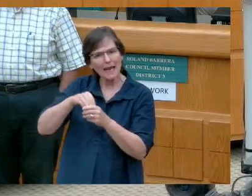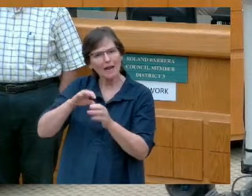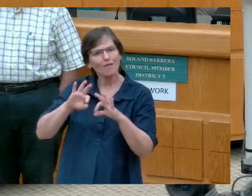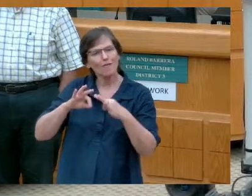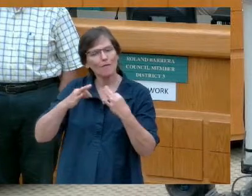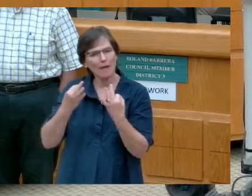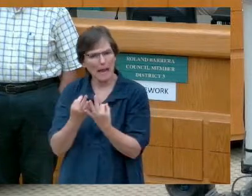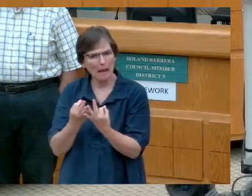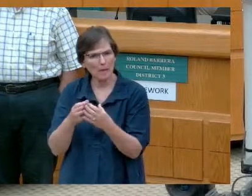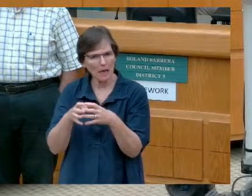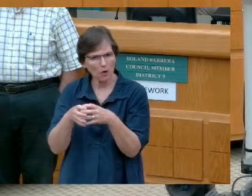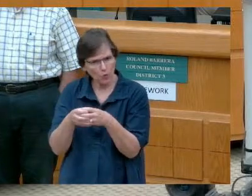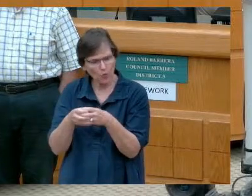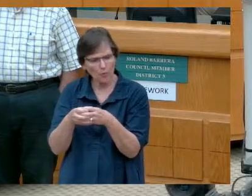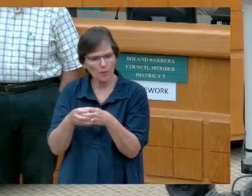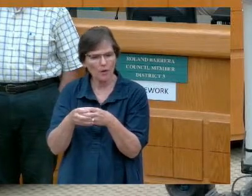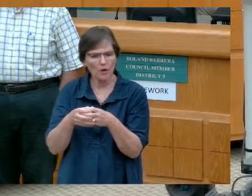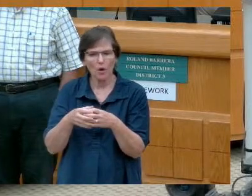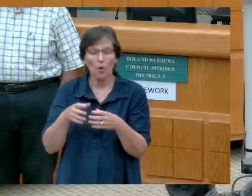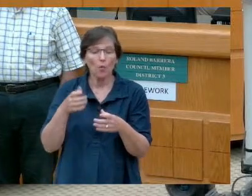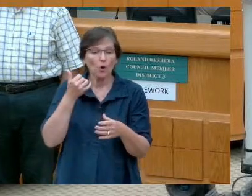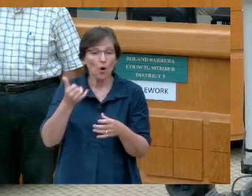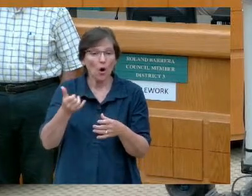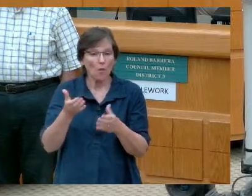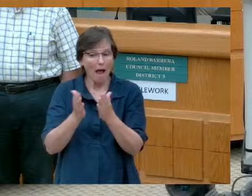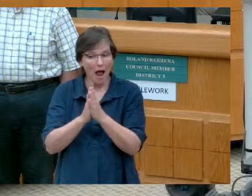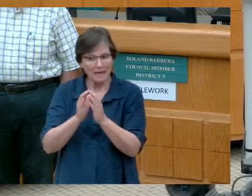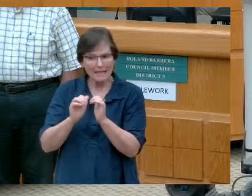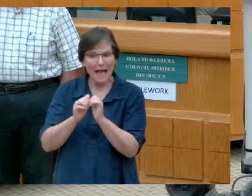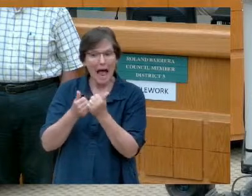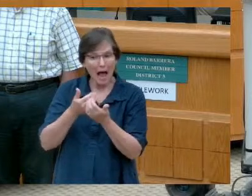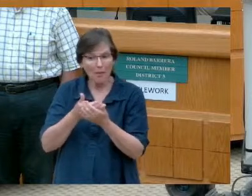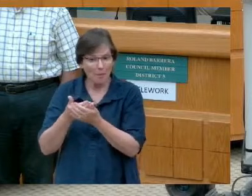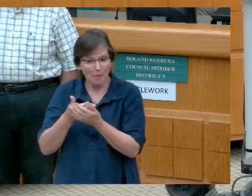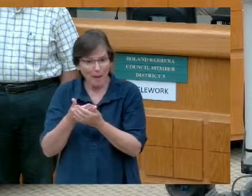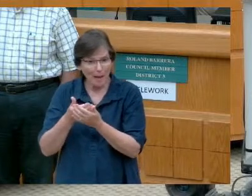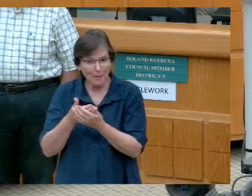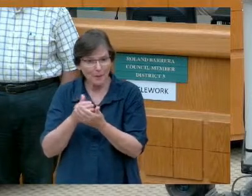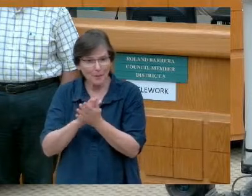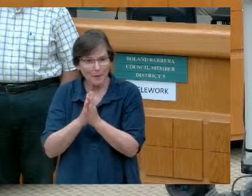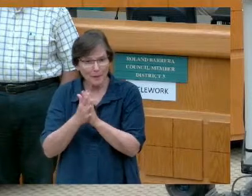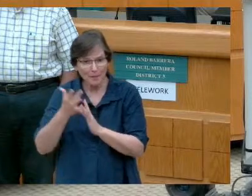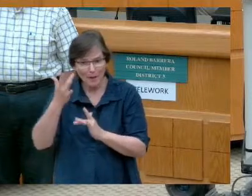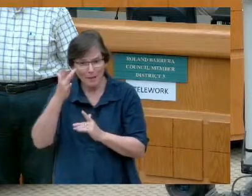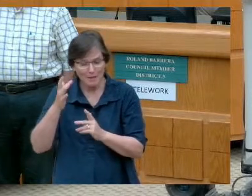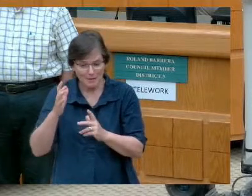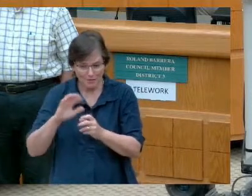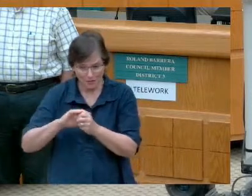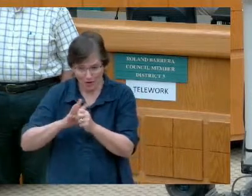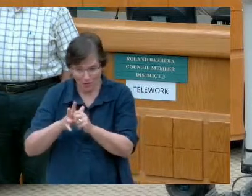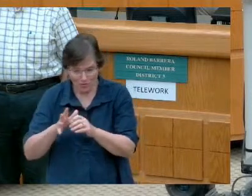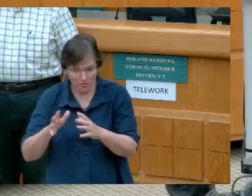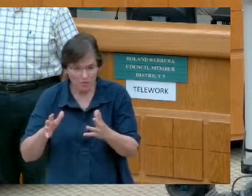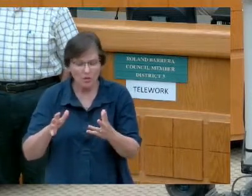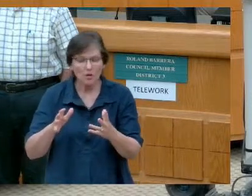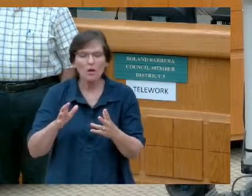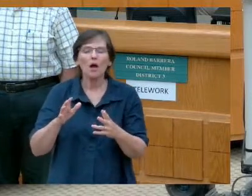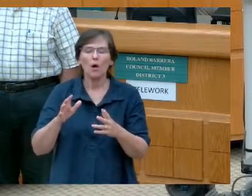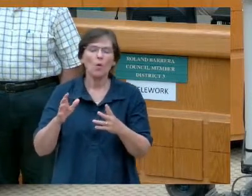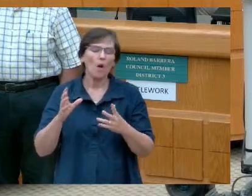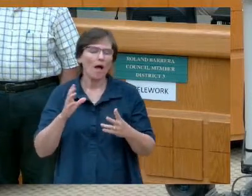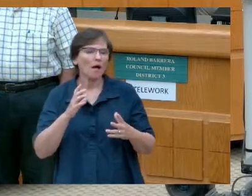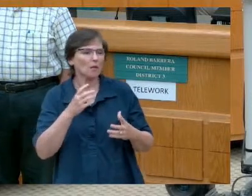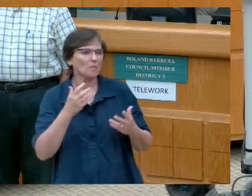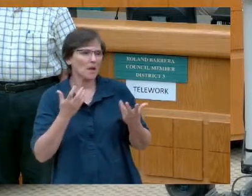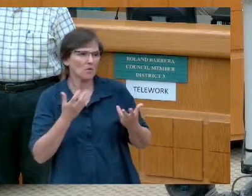call and ask, well, how do you think the baby got the virus? They'll tell us, oh, the grandma was positive, or the dad was positive, or the mother. And so we're